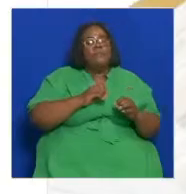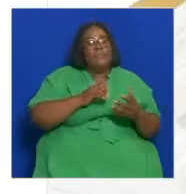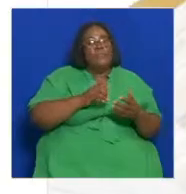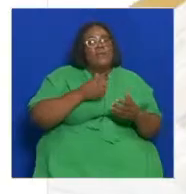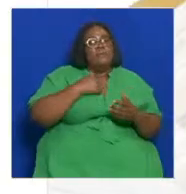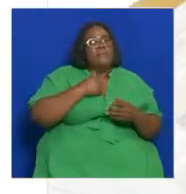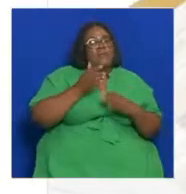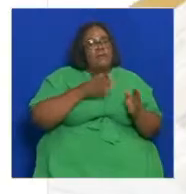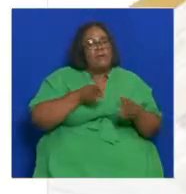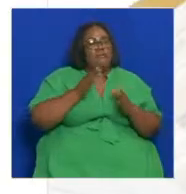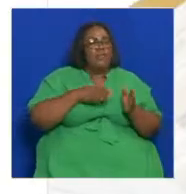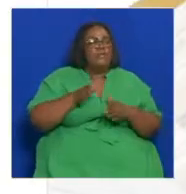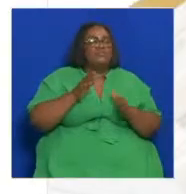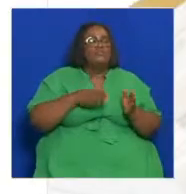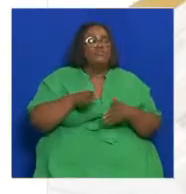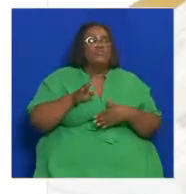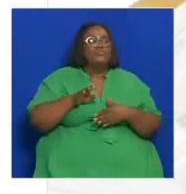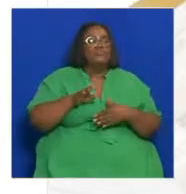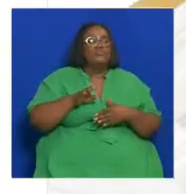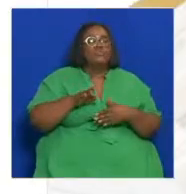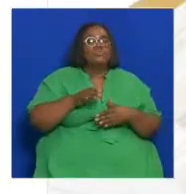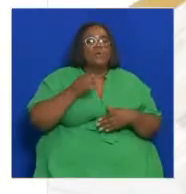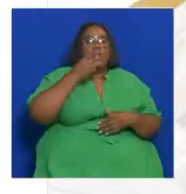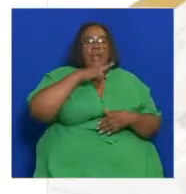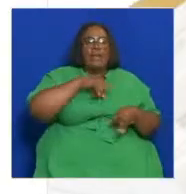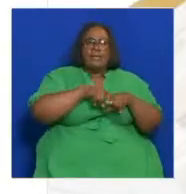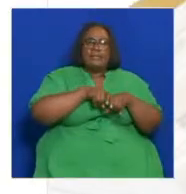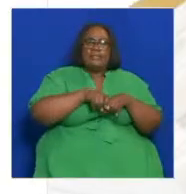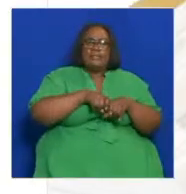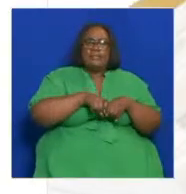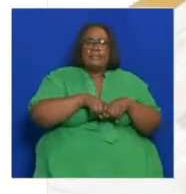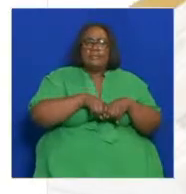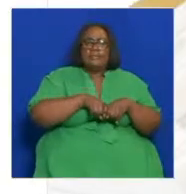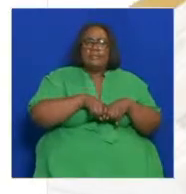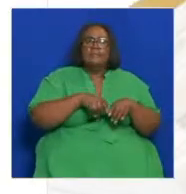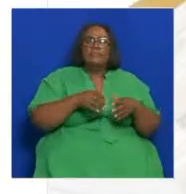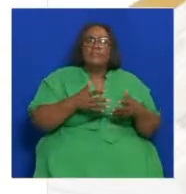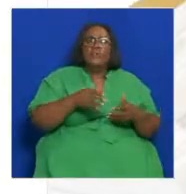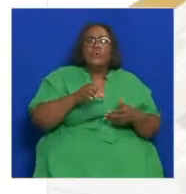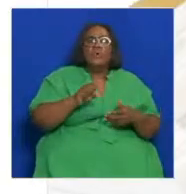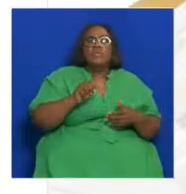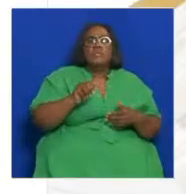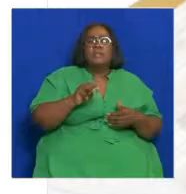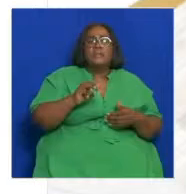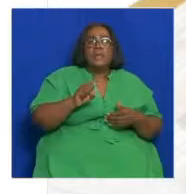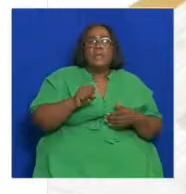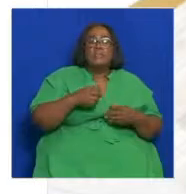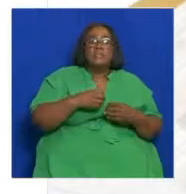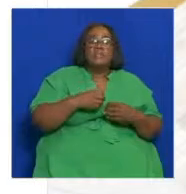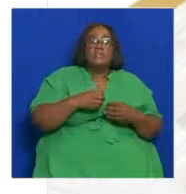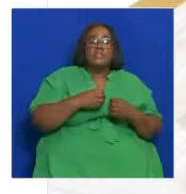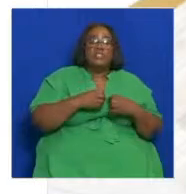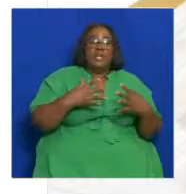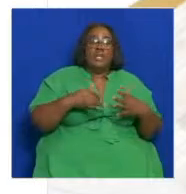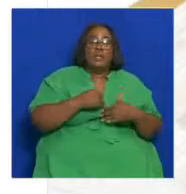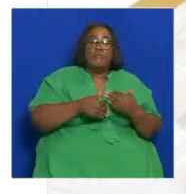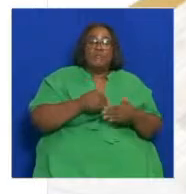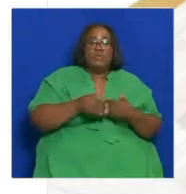polygraph. The SMS began the process by referring the request to the State Security